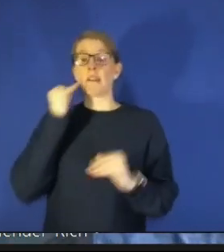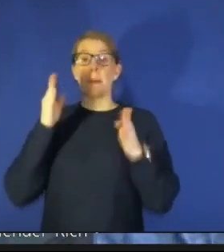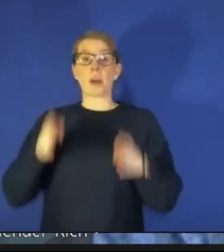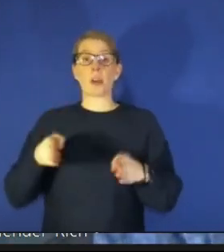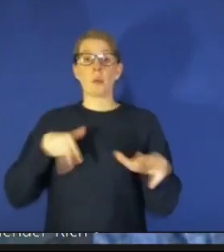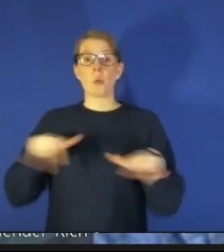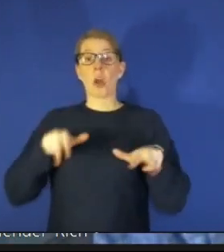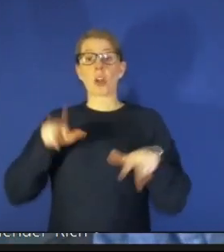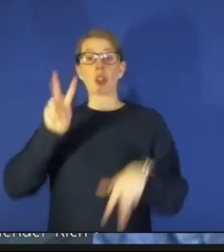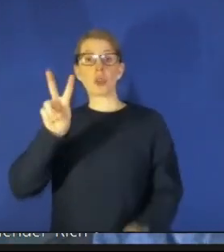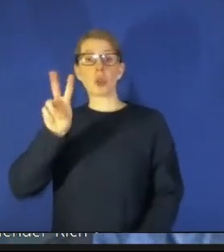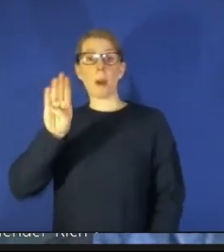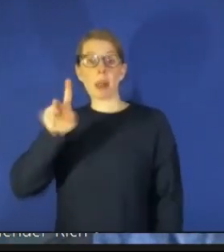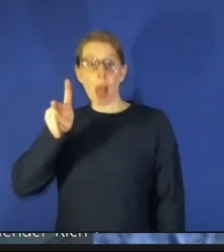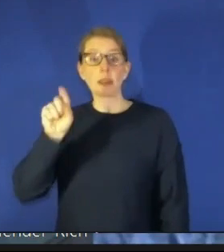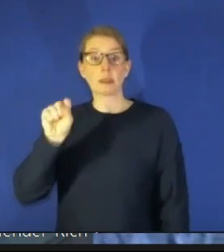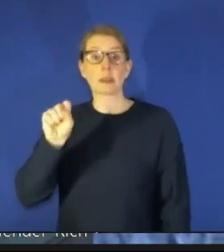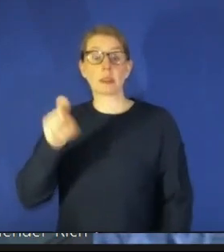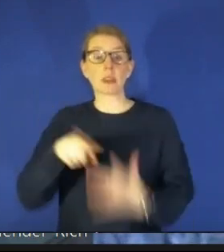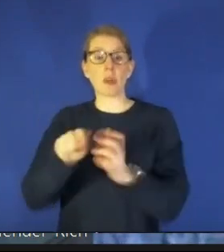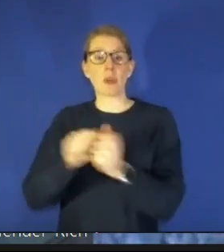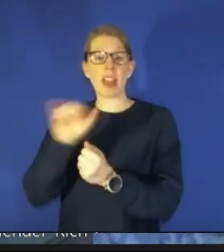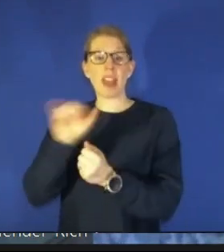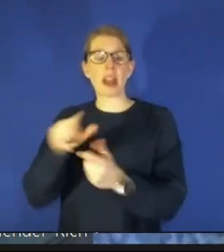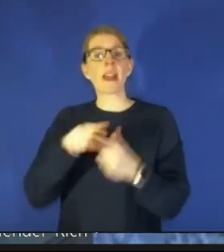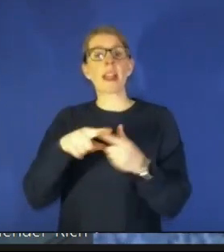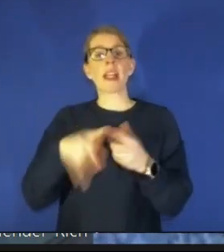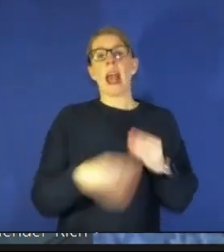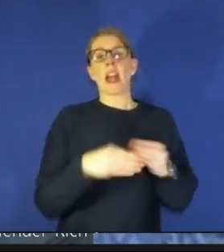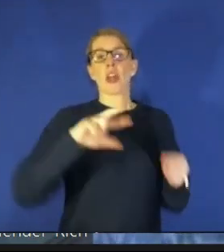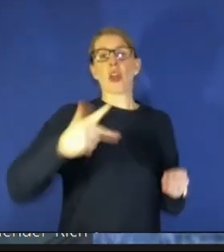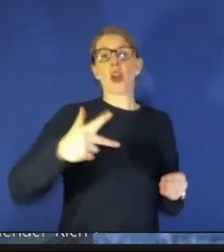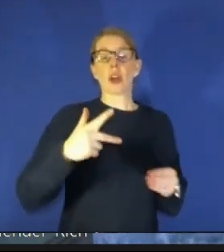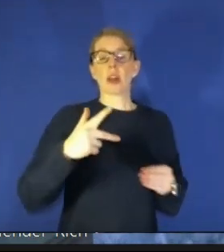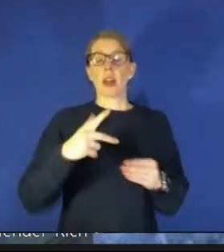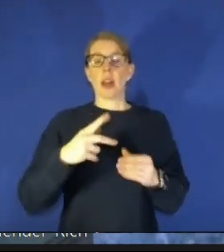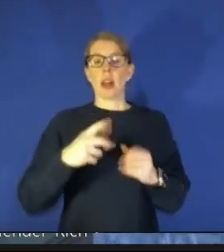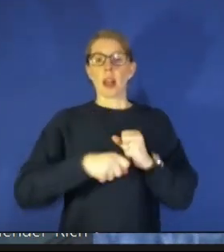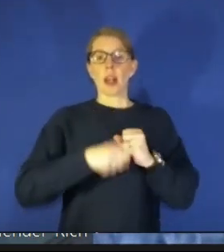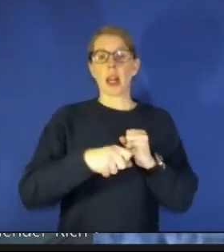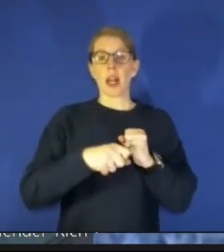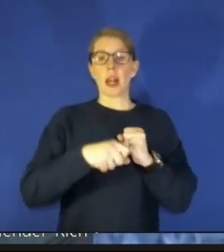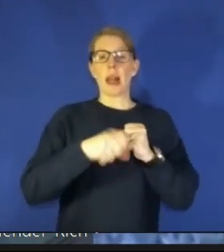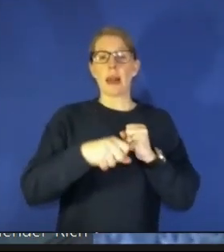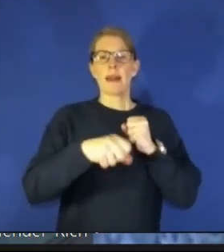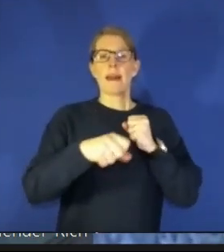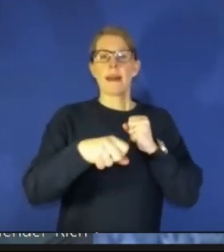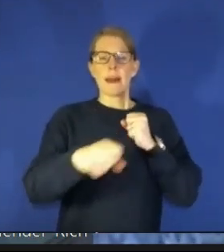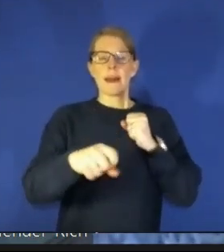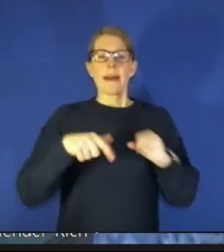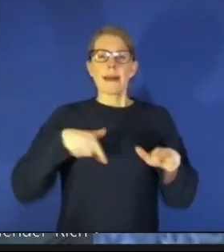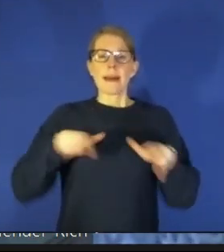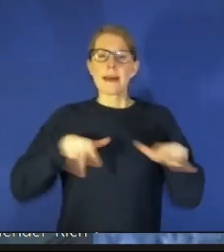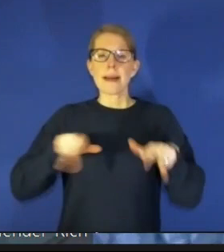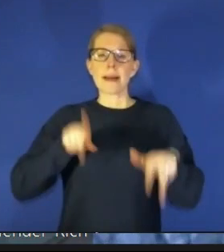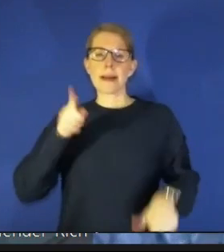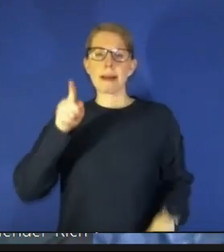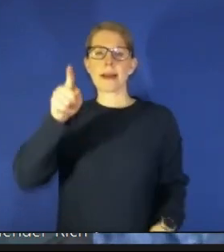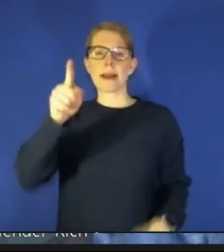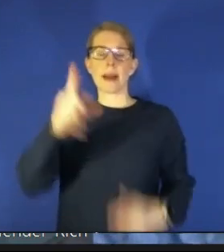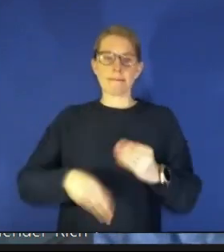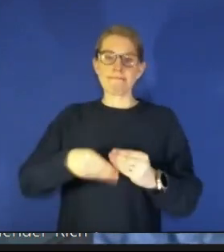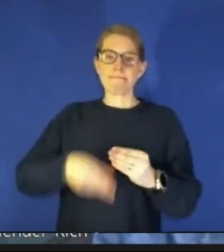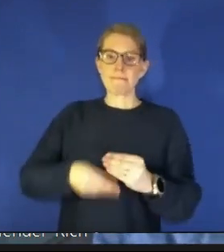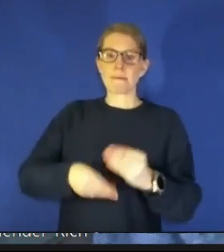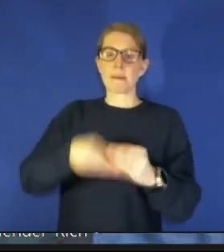blocks, then they start walking 2 blocks and then they add on a 3rd block and keep getting farther and farther and doing more. We know that, to